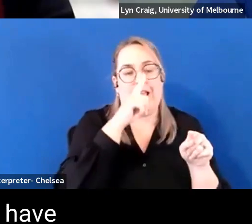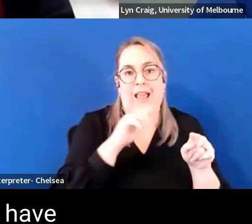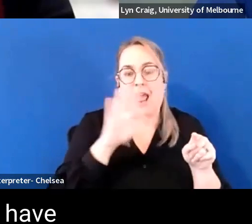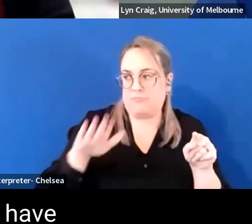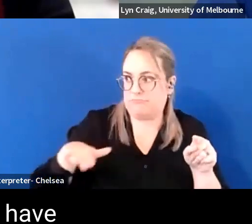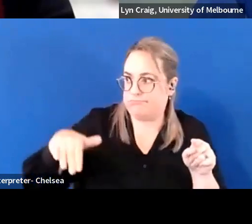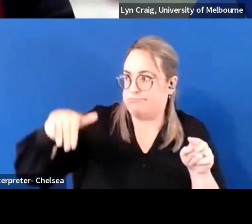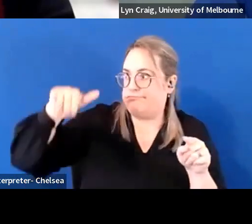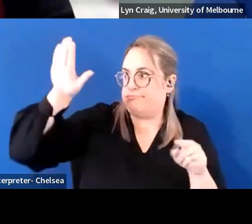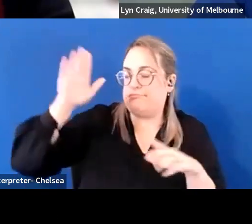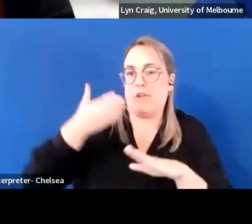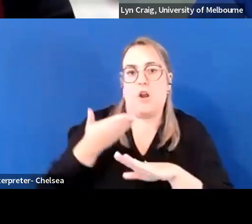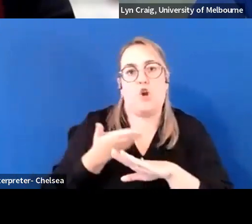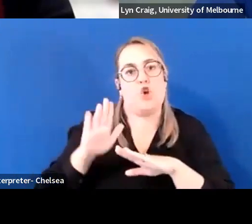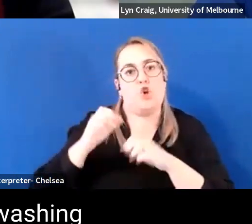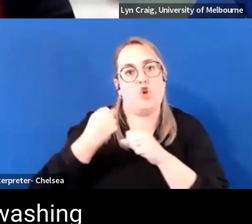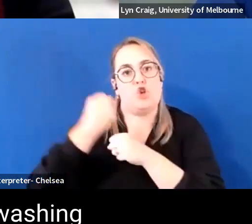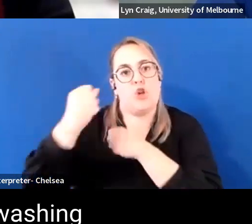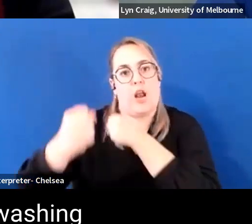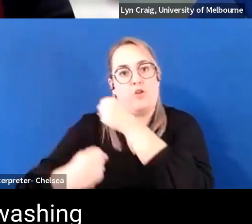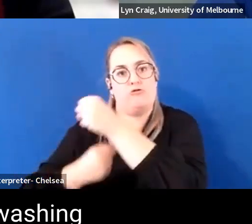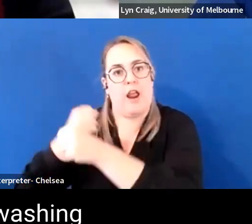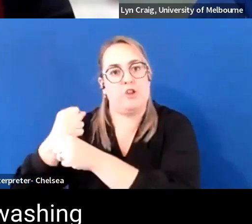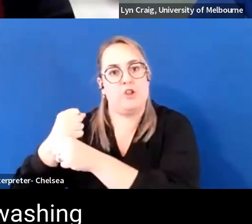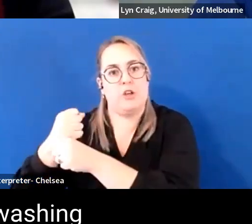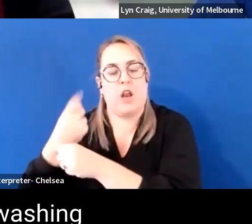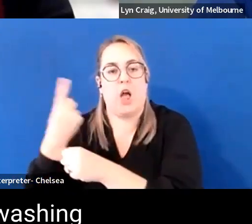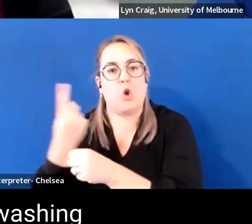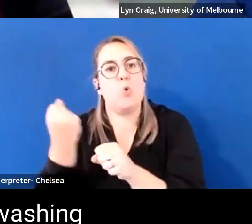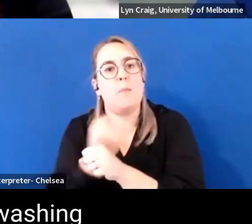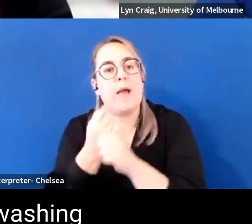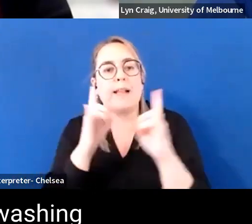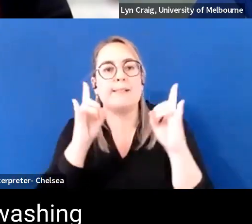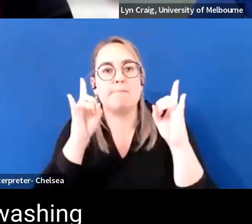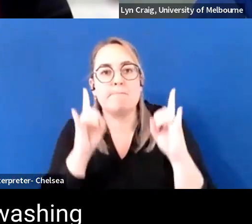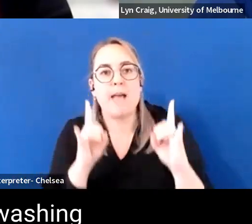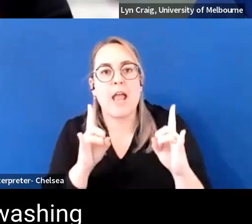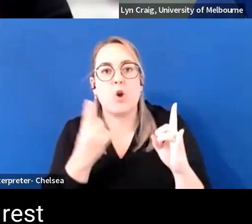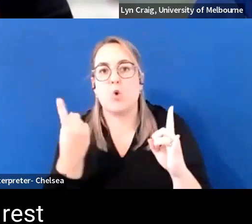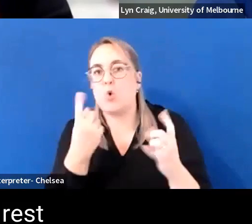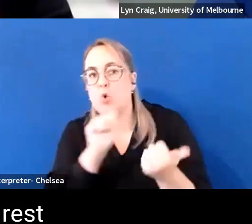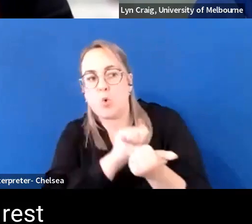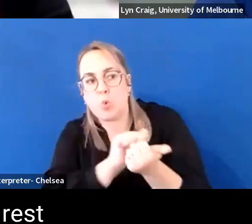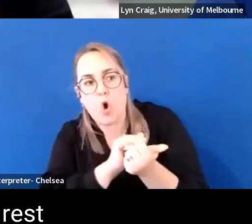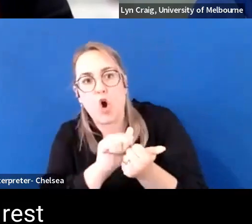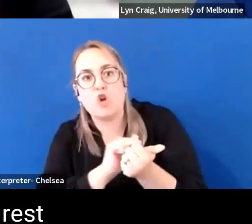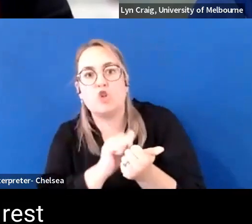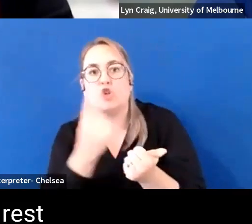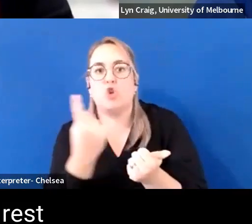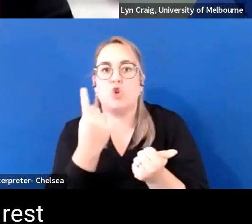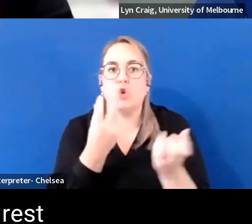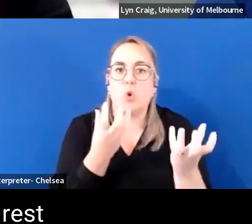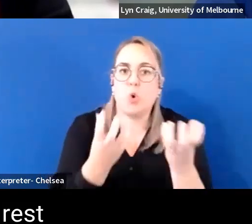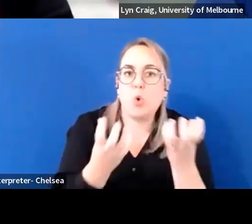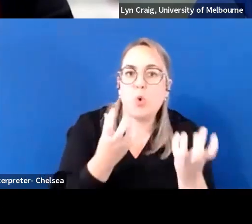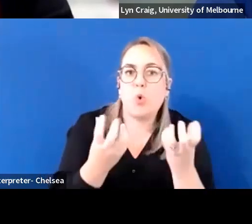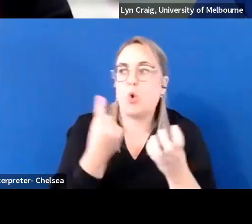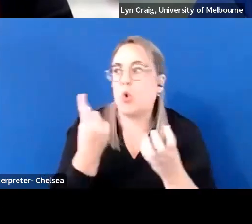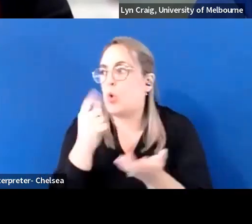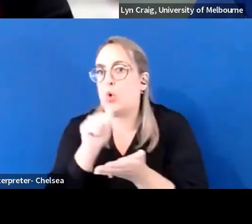same expectations about who makes the bed and does the washing and the cooking and the shopping and all the rest of the things that we